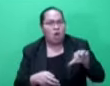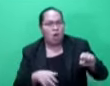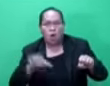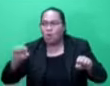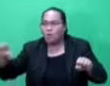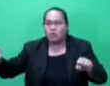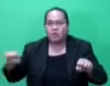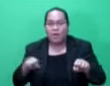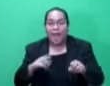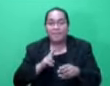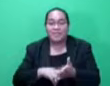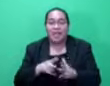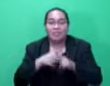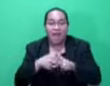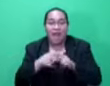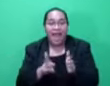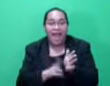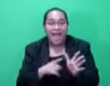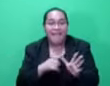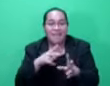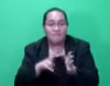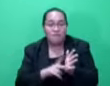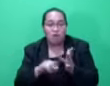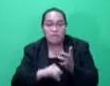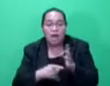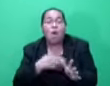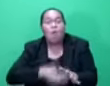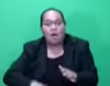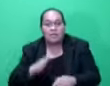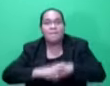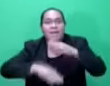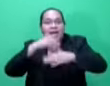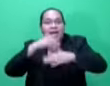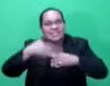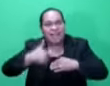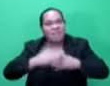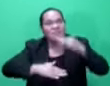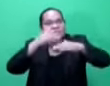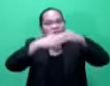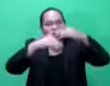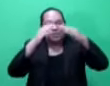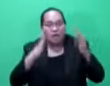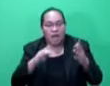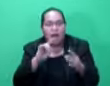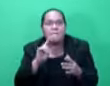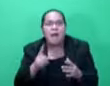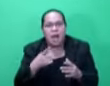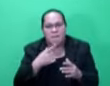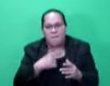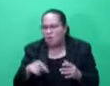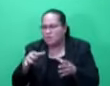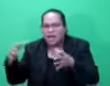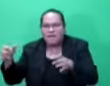The Nandrong Anabosa wants to build a 7-room apartment in Kerry Street, but because of a drainage